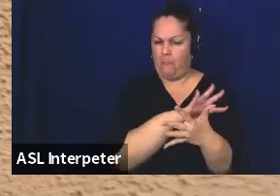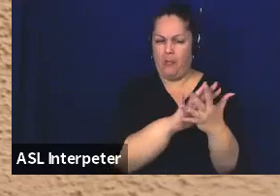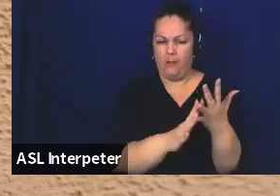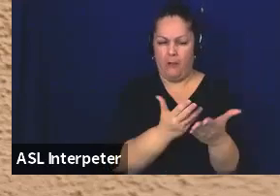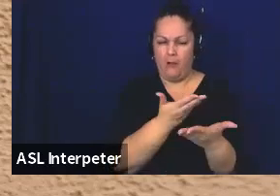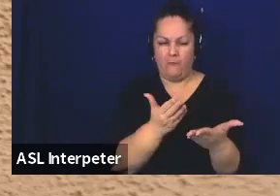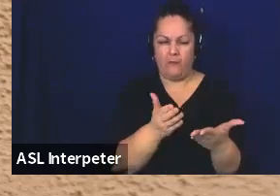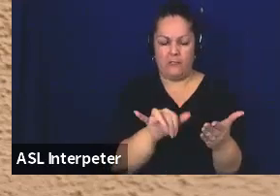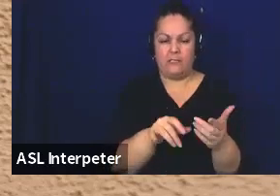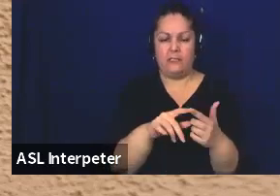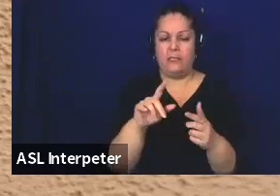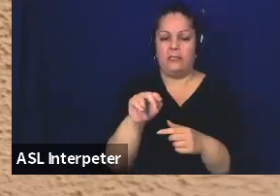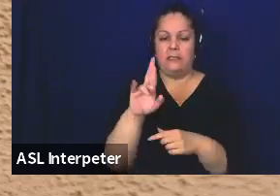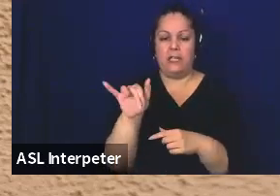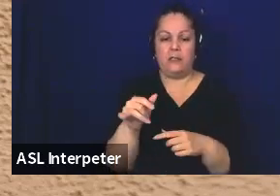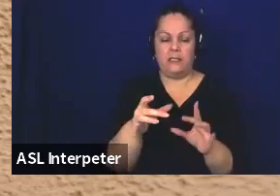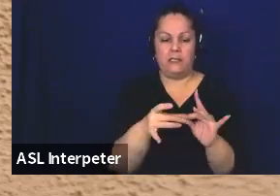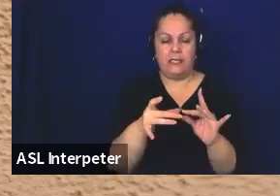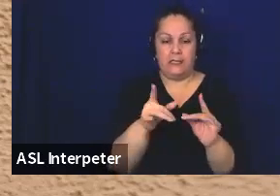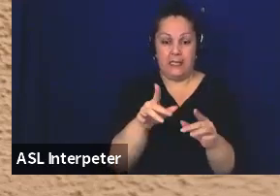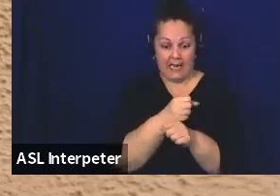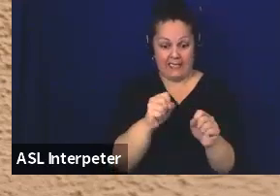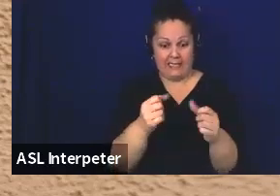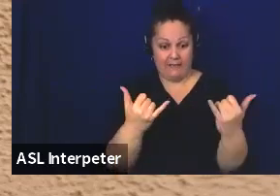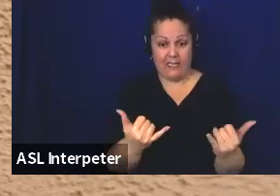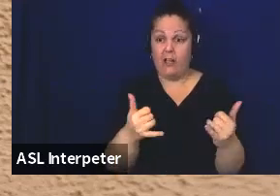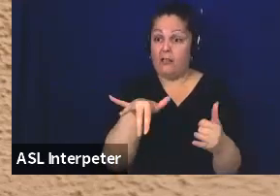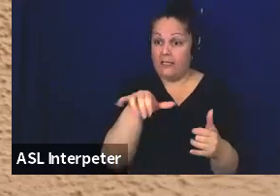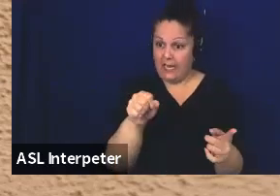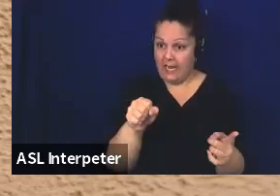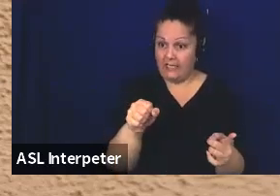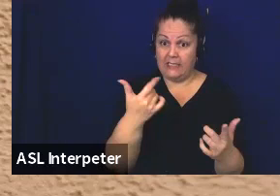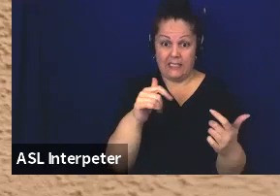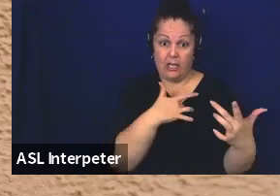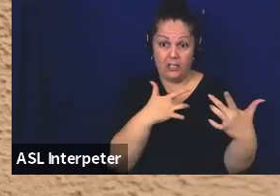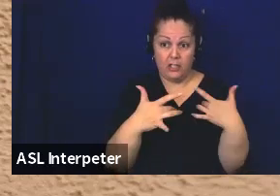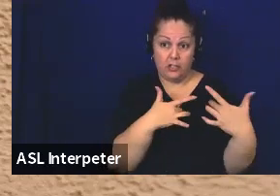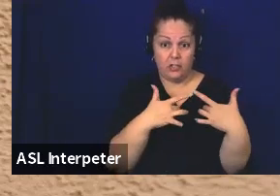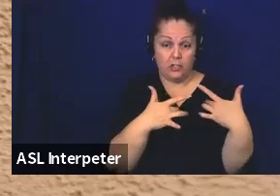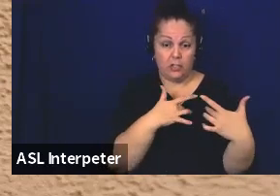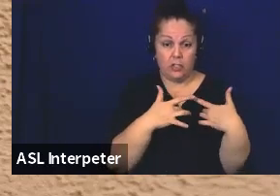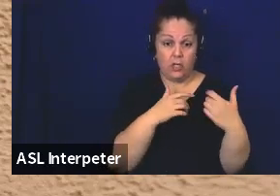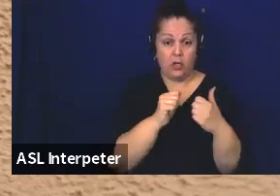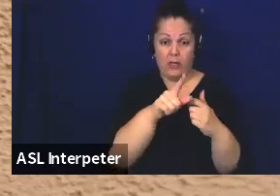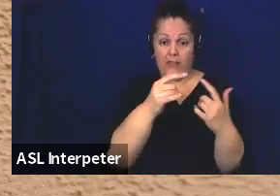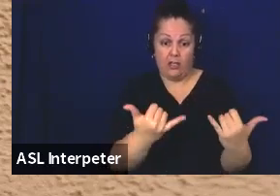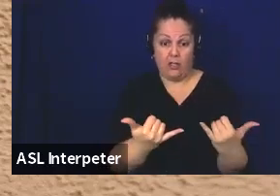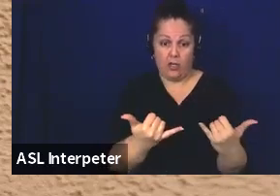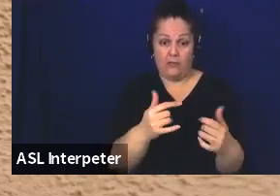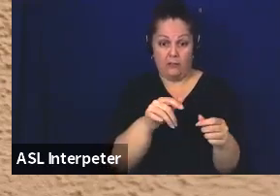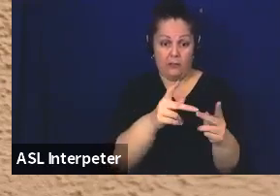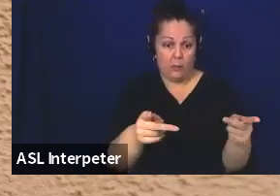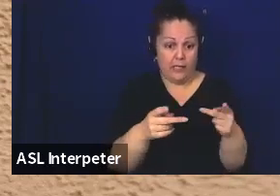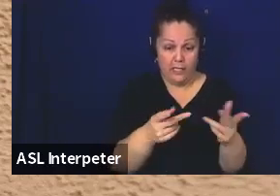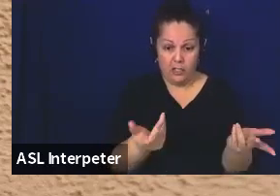things. Terry says, are they safe now? Yeah. Are there any concerns with their current